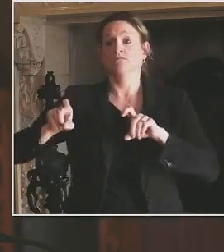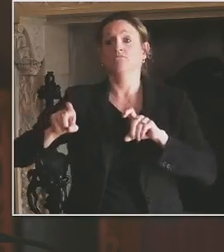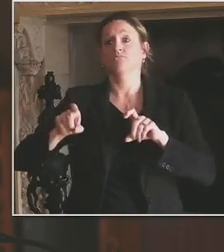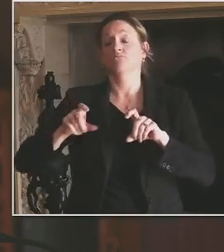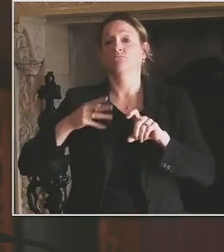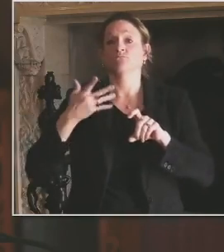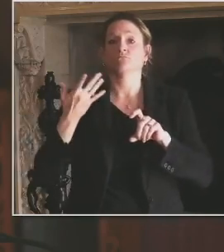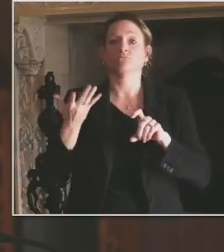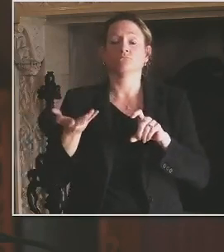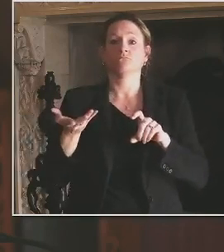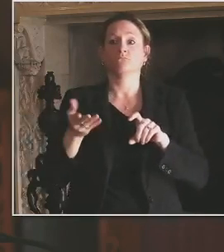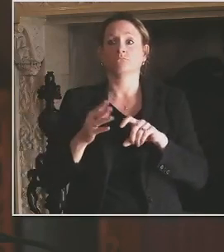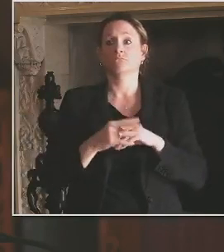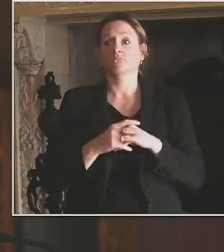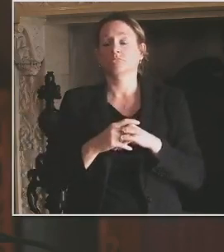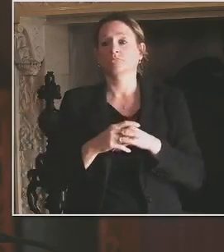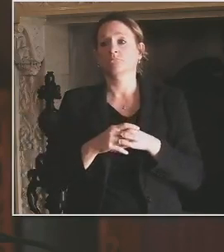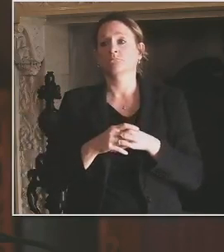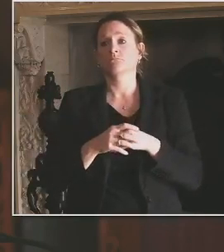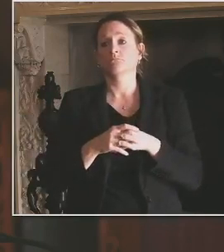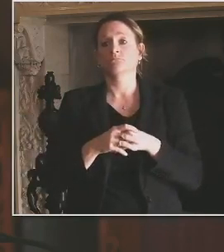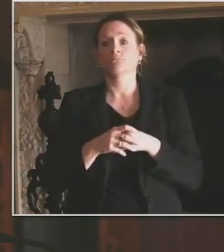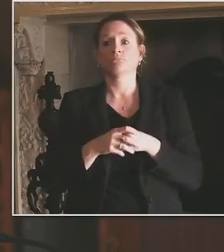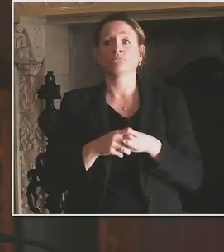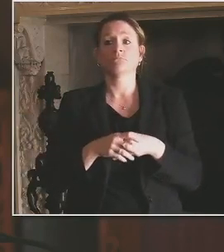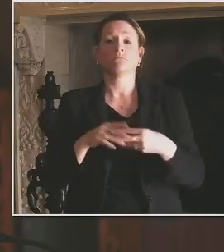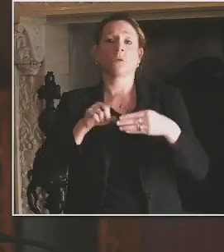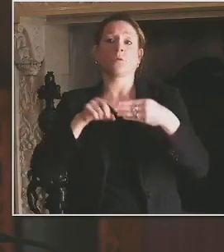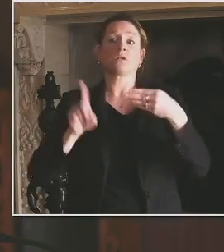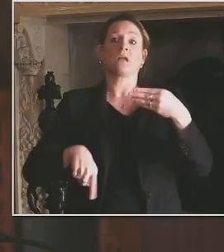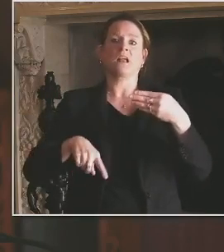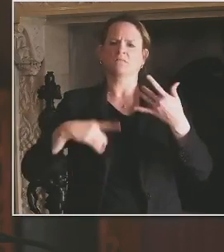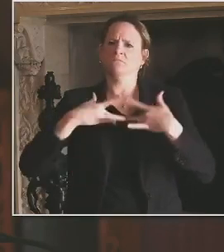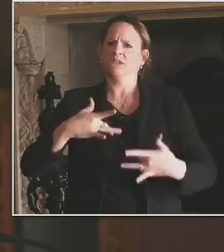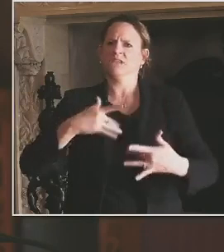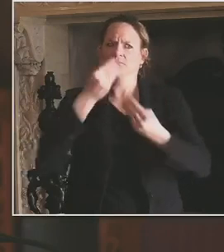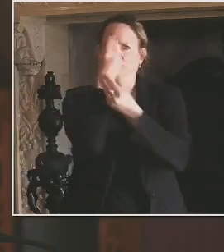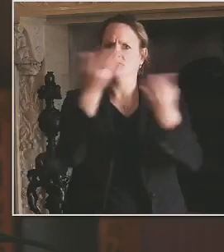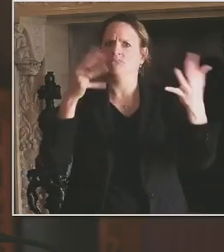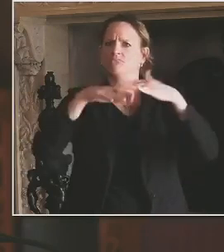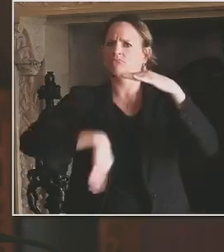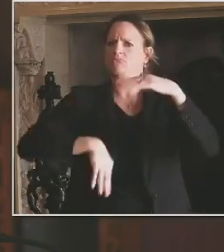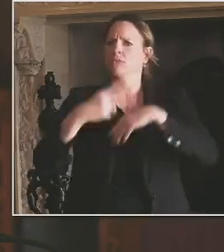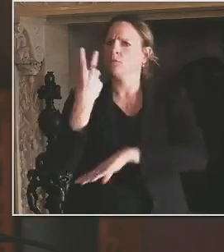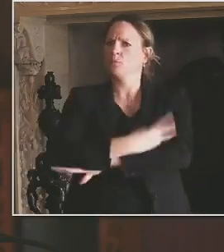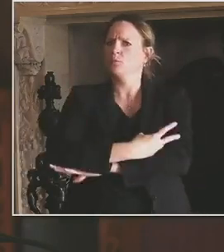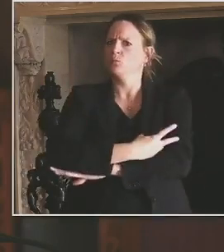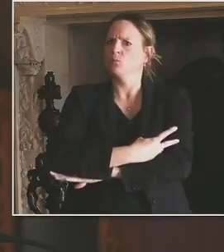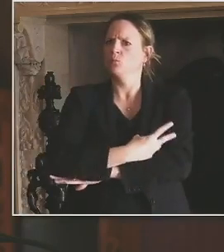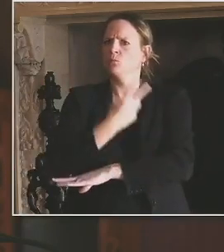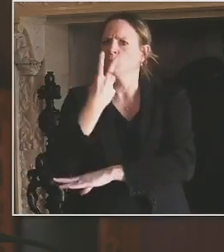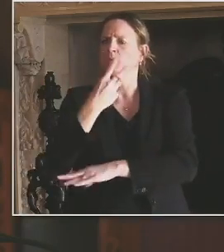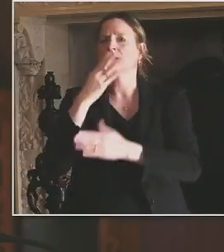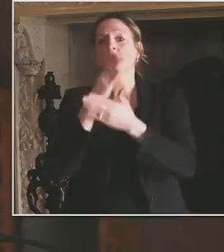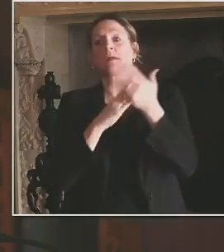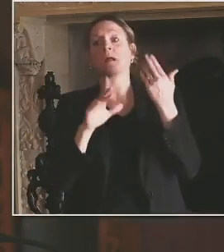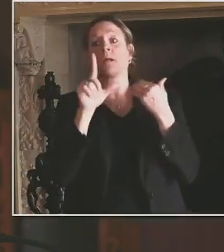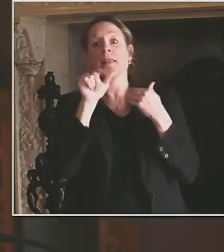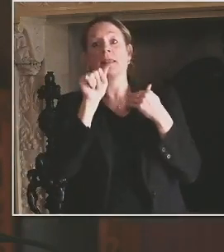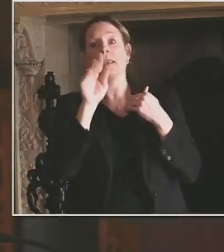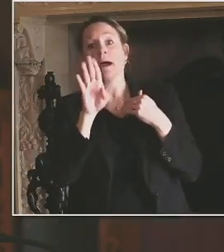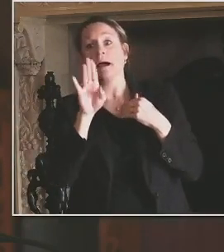are resulting in under 2 days, and that some of the labs that different systems or different folks are